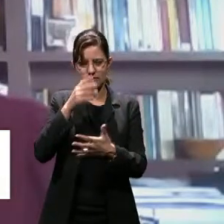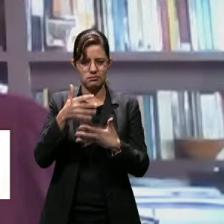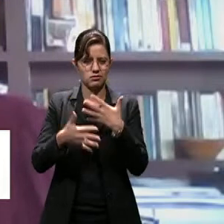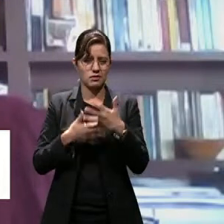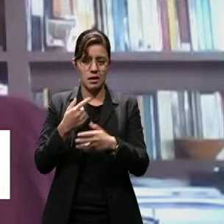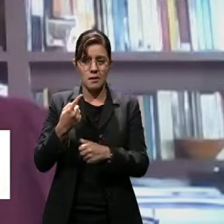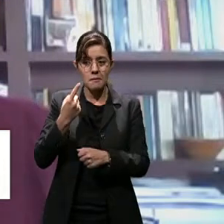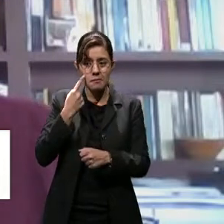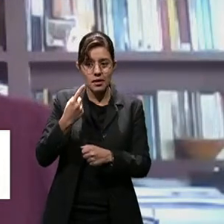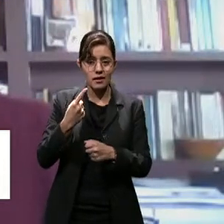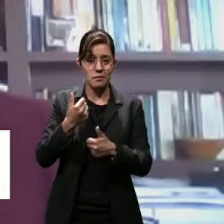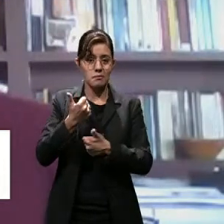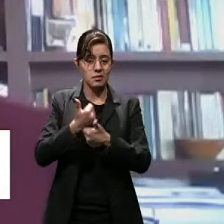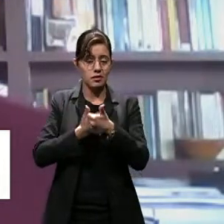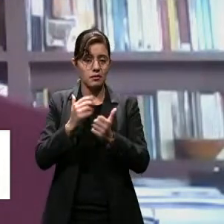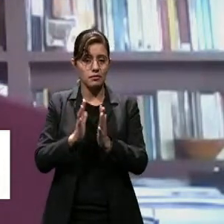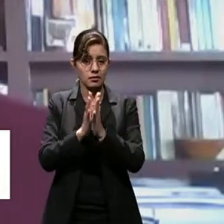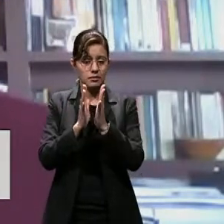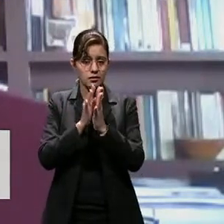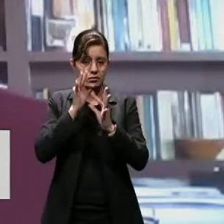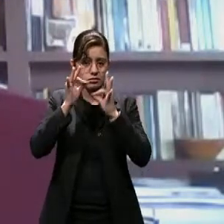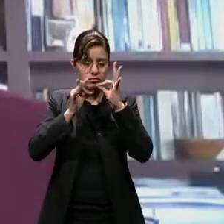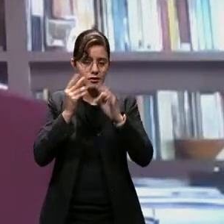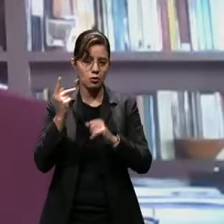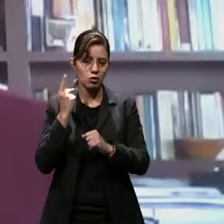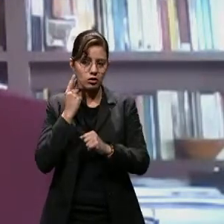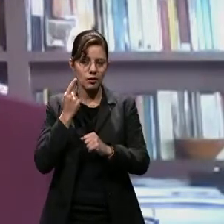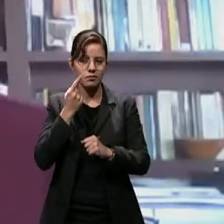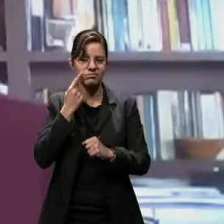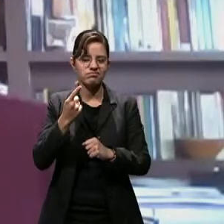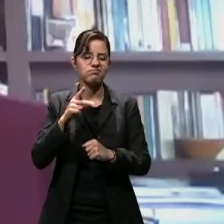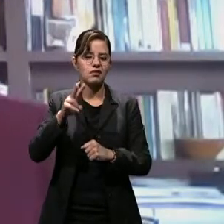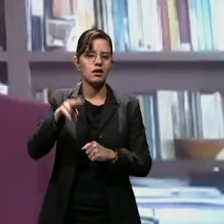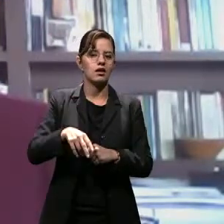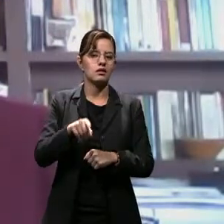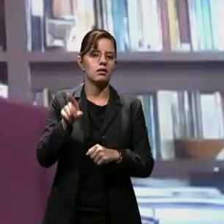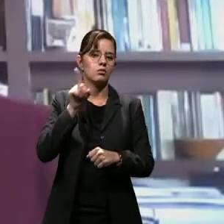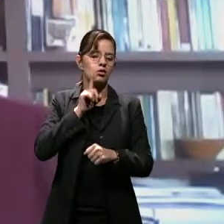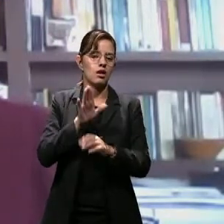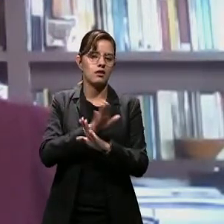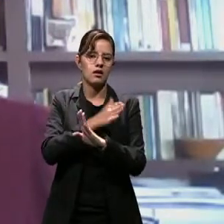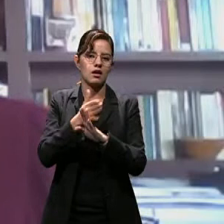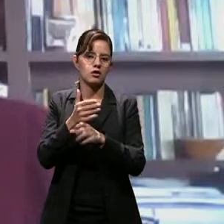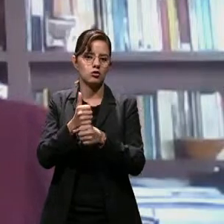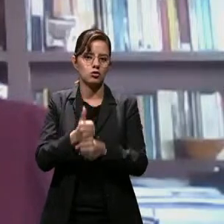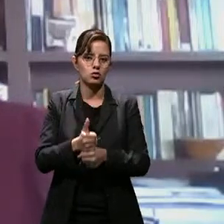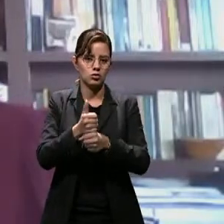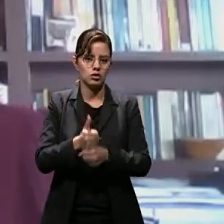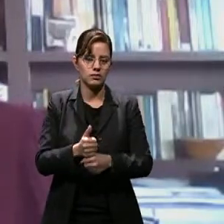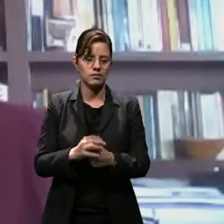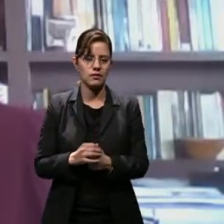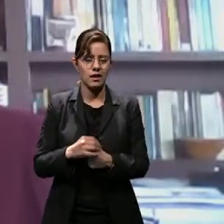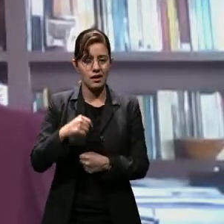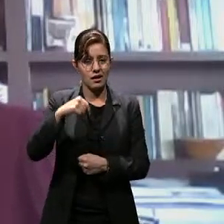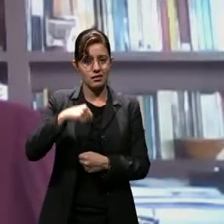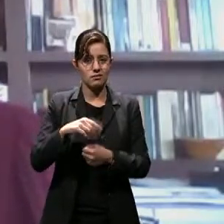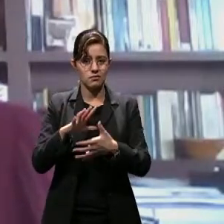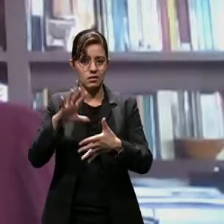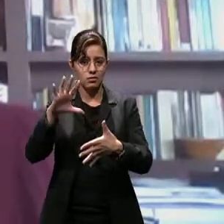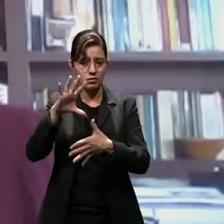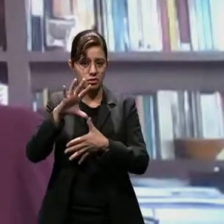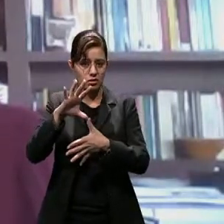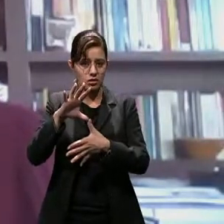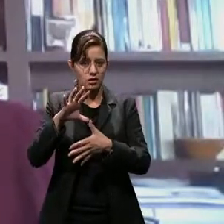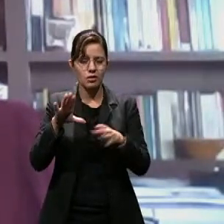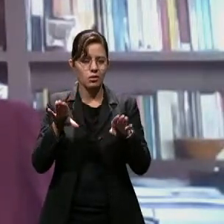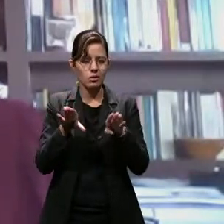they they have continuance in the elections. And it's because in our continent we have a political